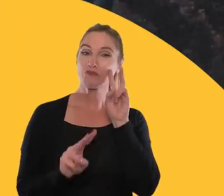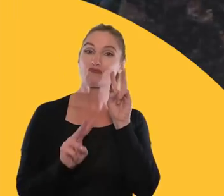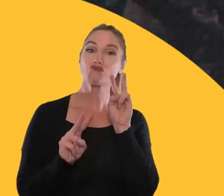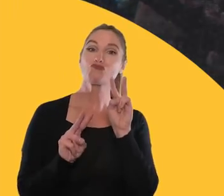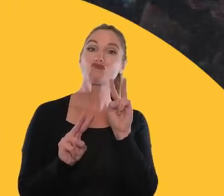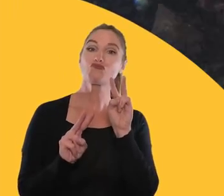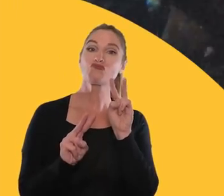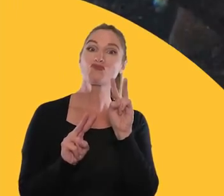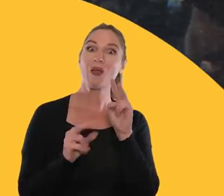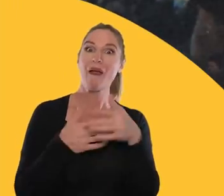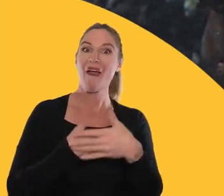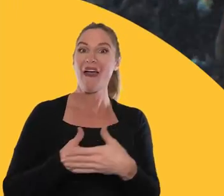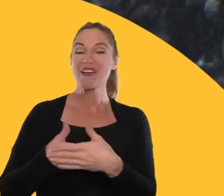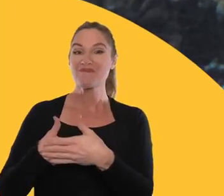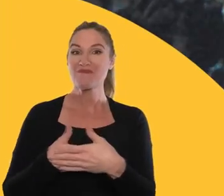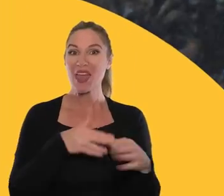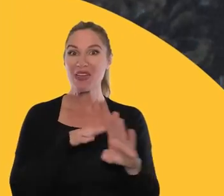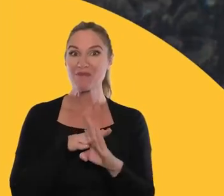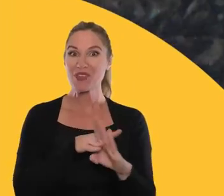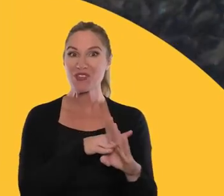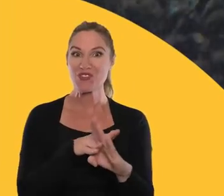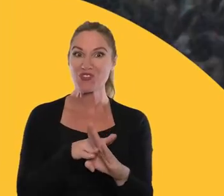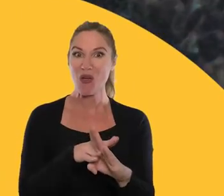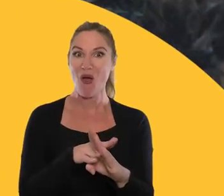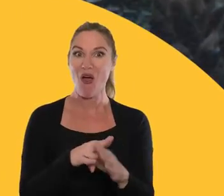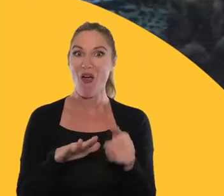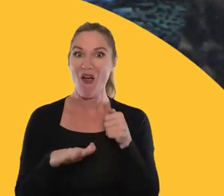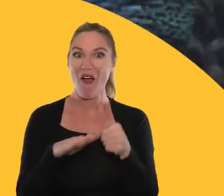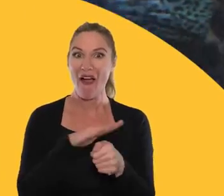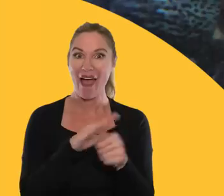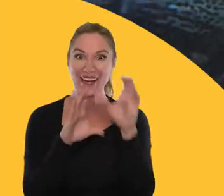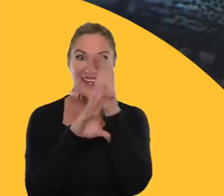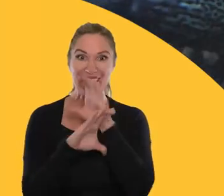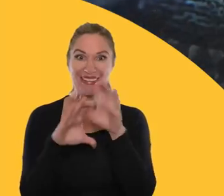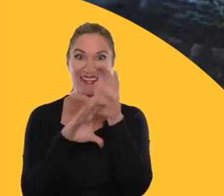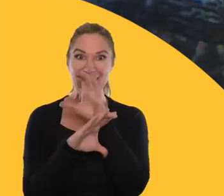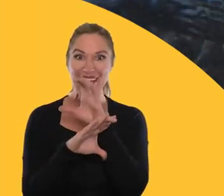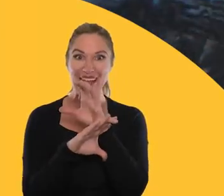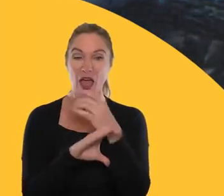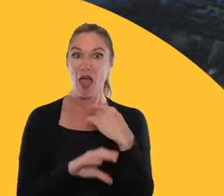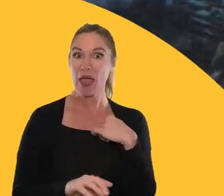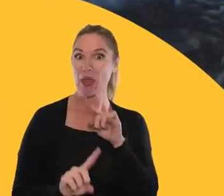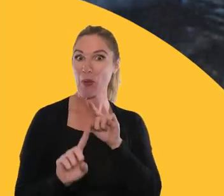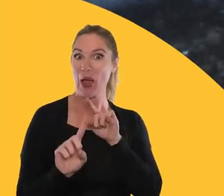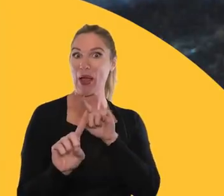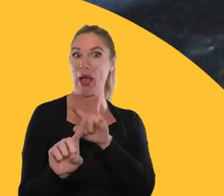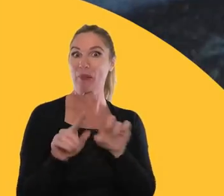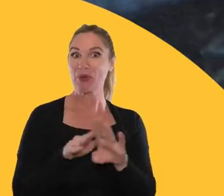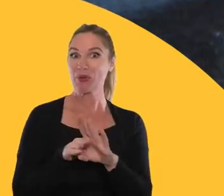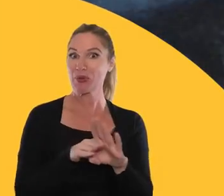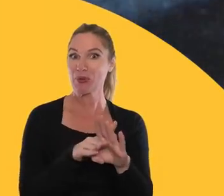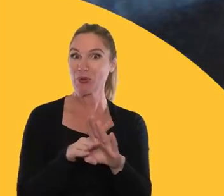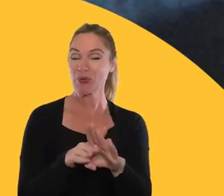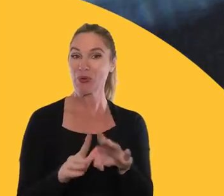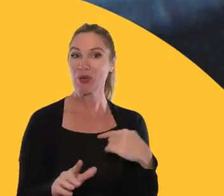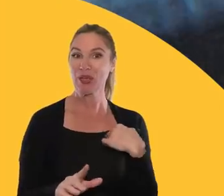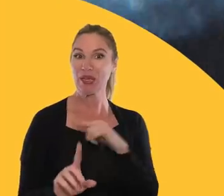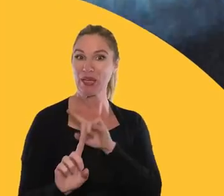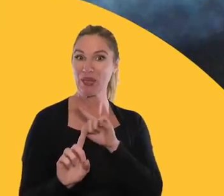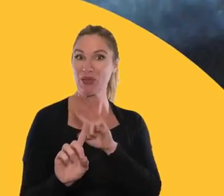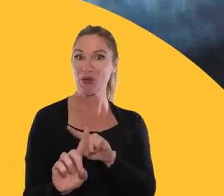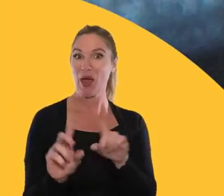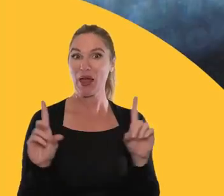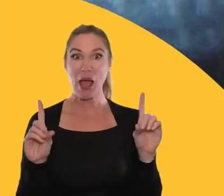Take a peek, baby shark, go hide and seek. Here I come, here I